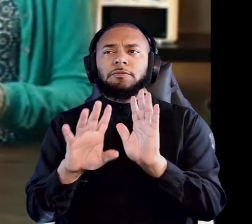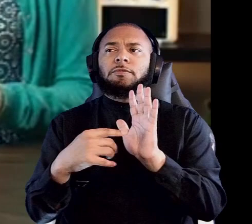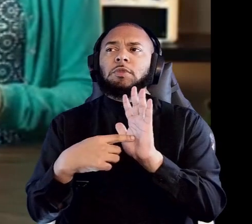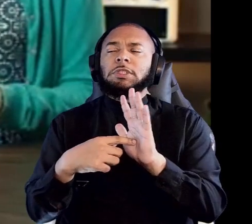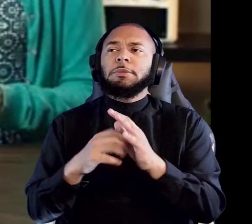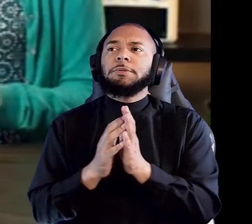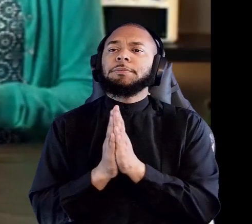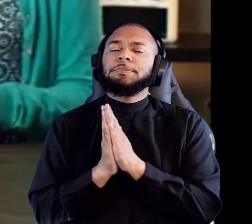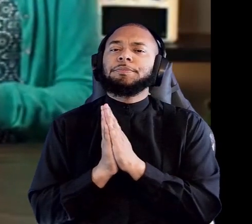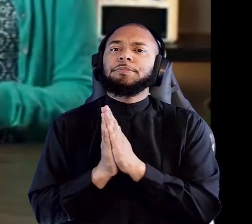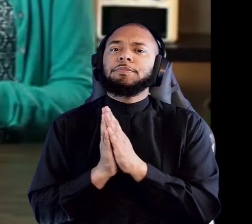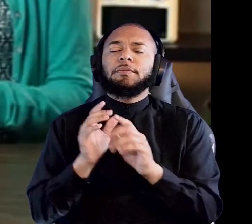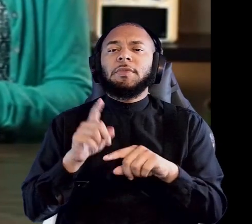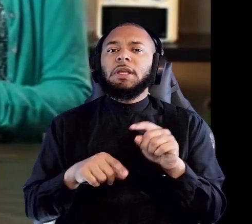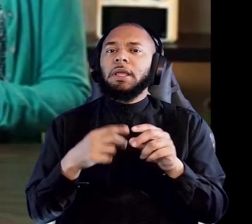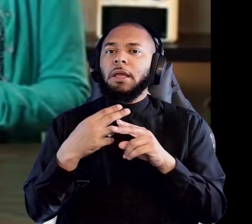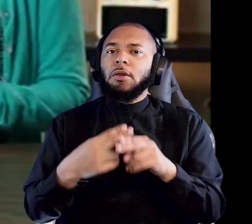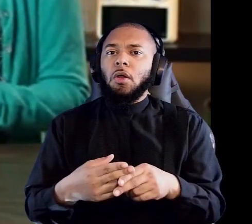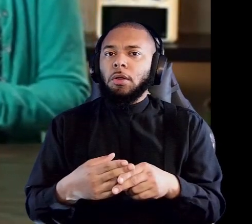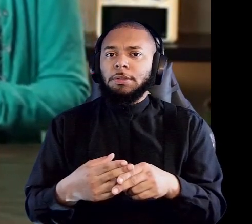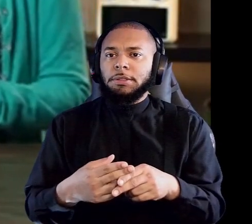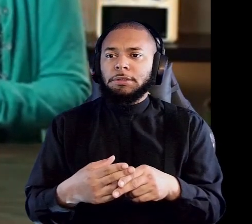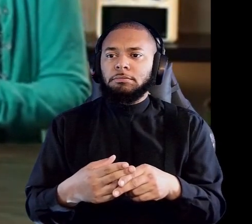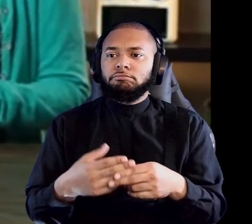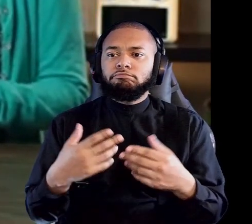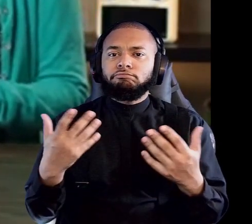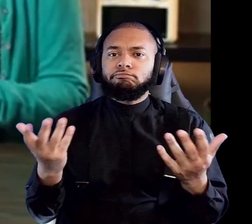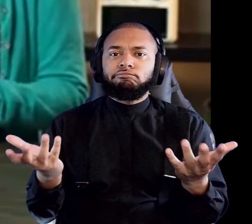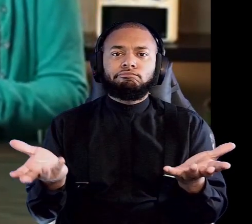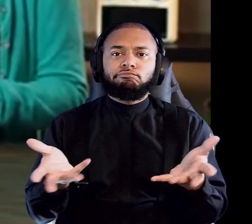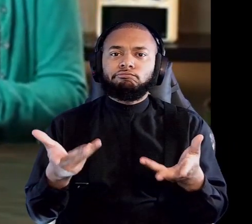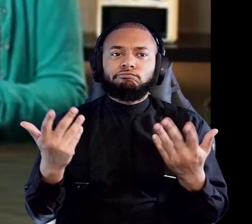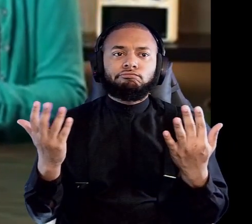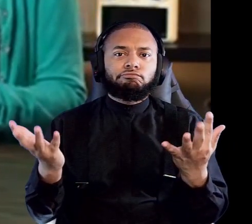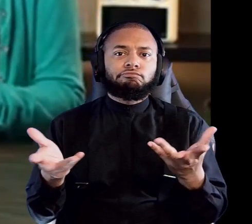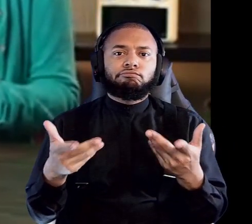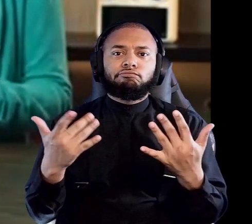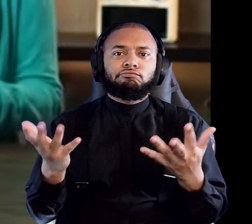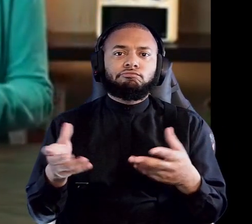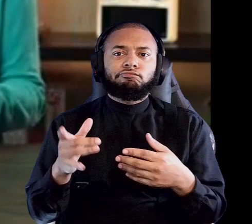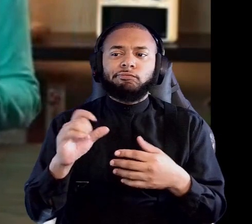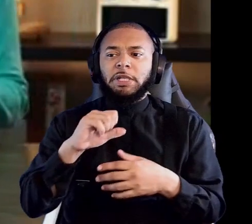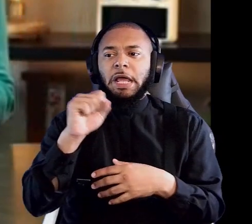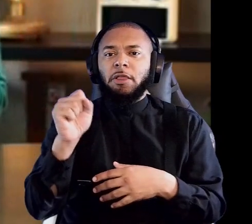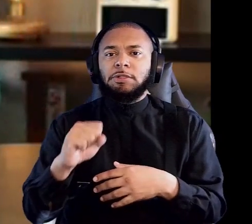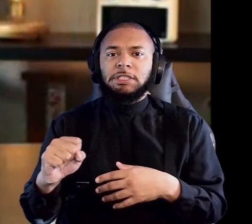example, I couldn't call my variable something like $5